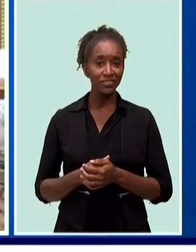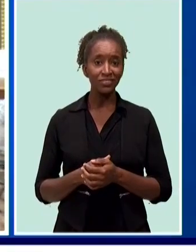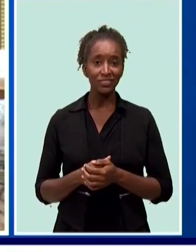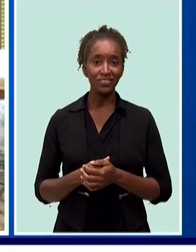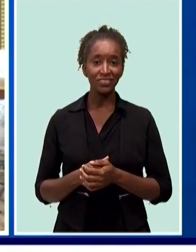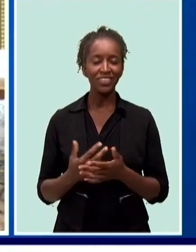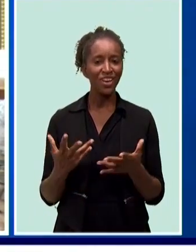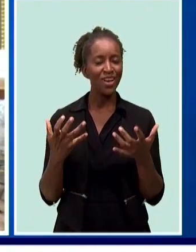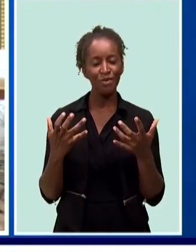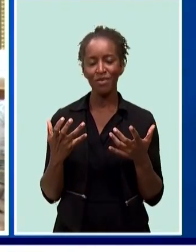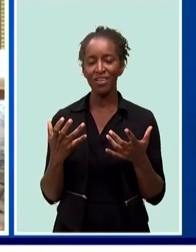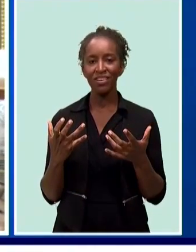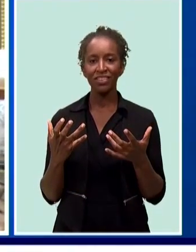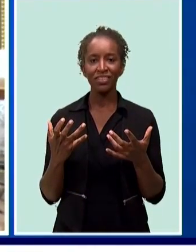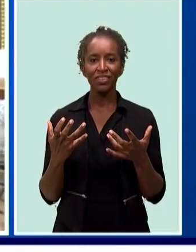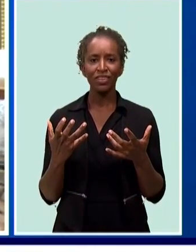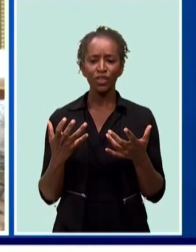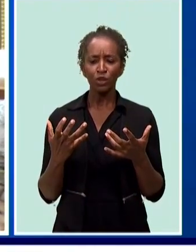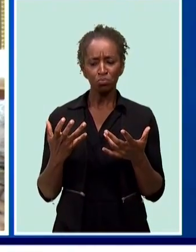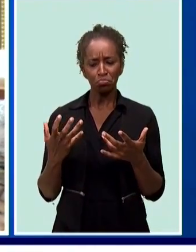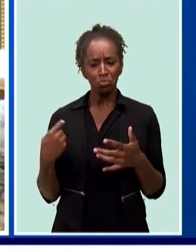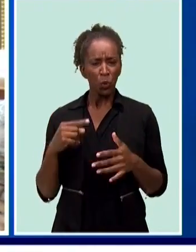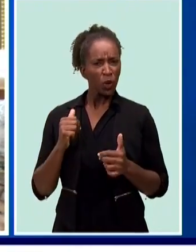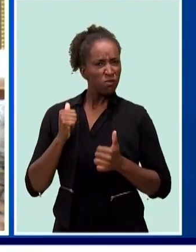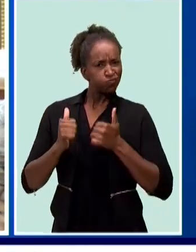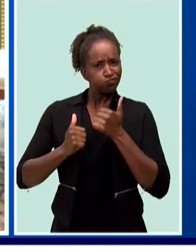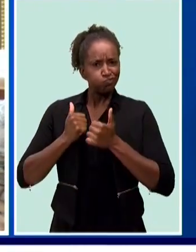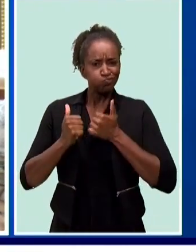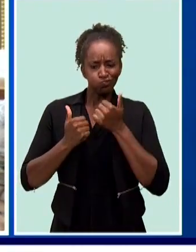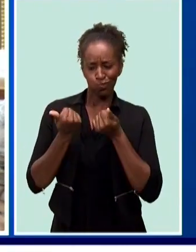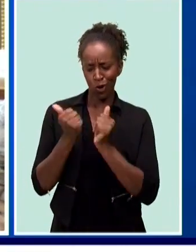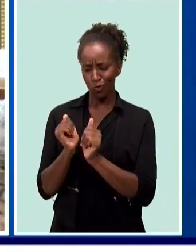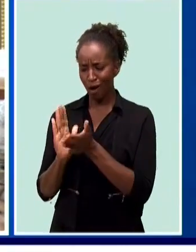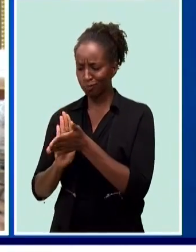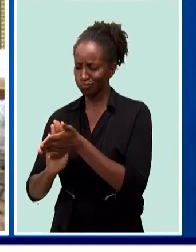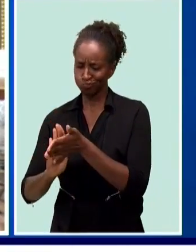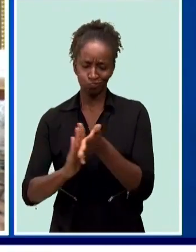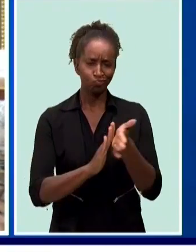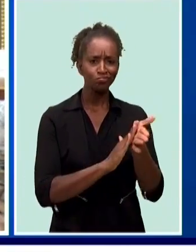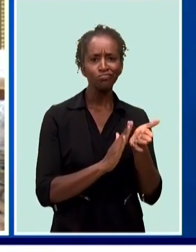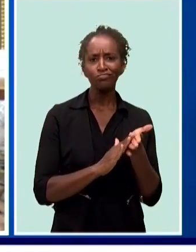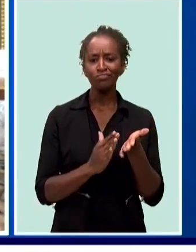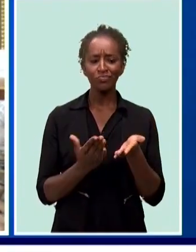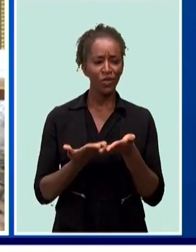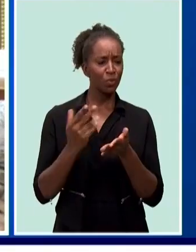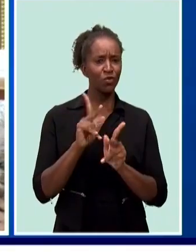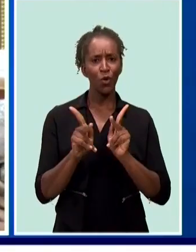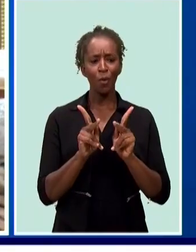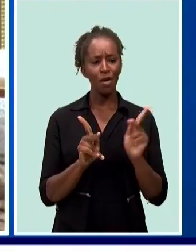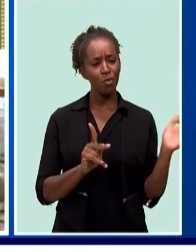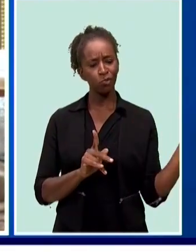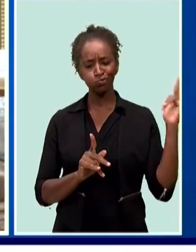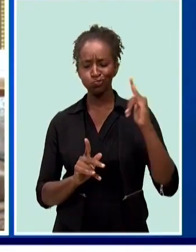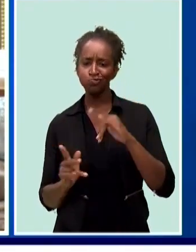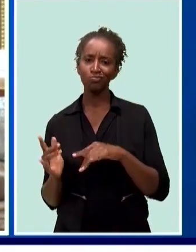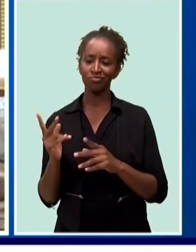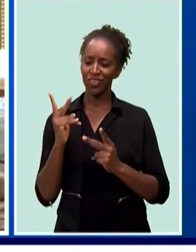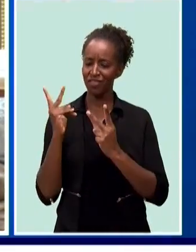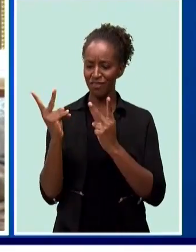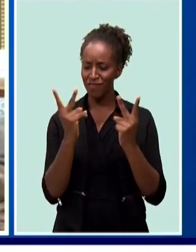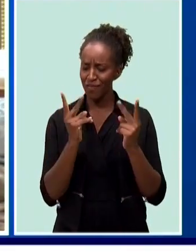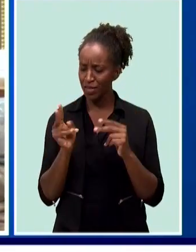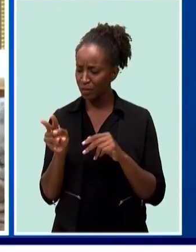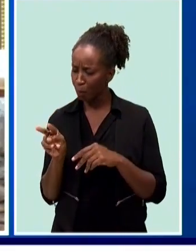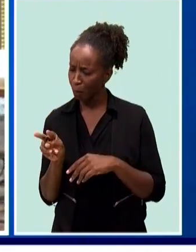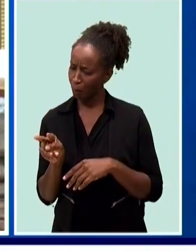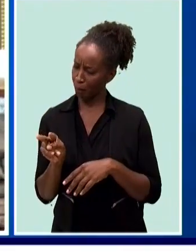see some effort. Because there were tourists that would come and stand up and marvel at how beautiful these